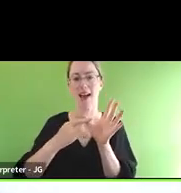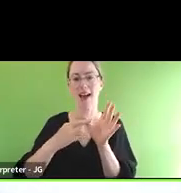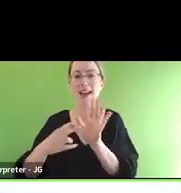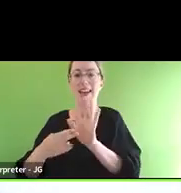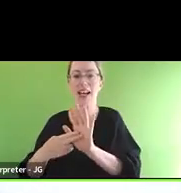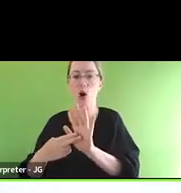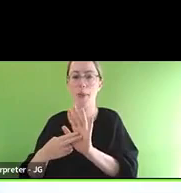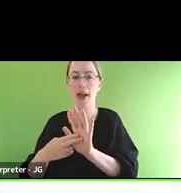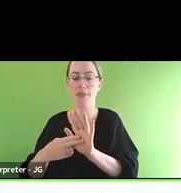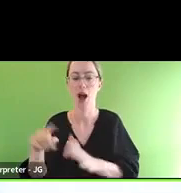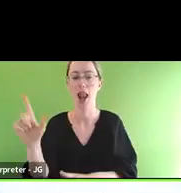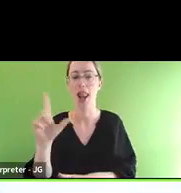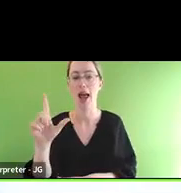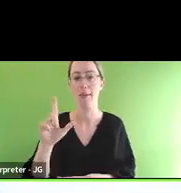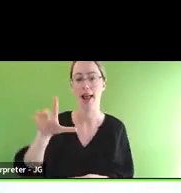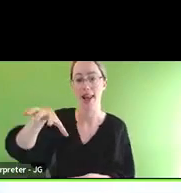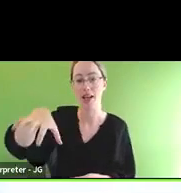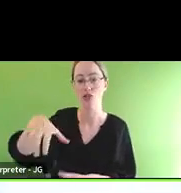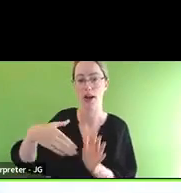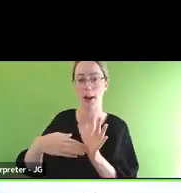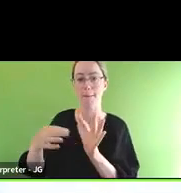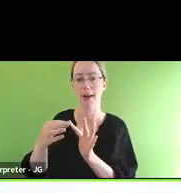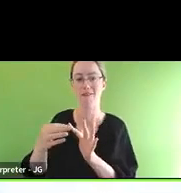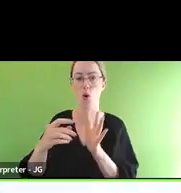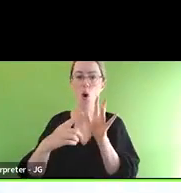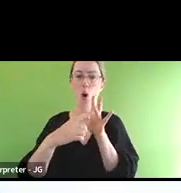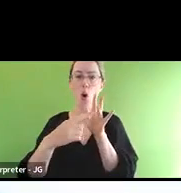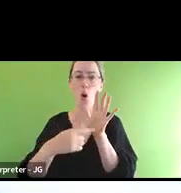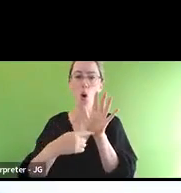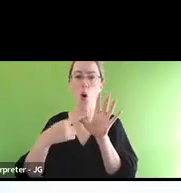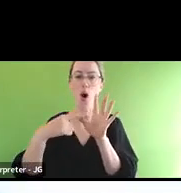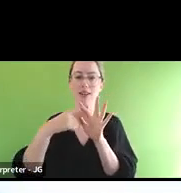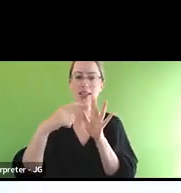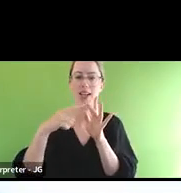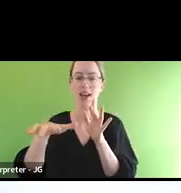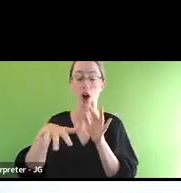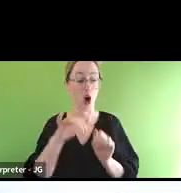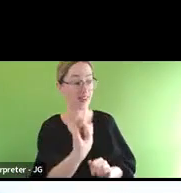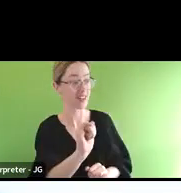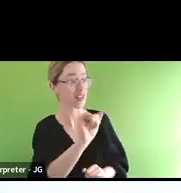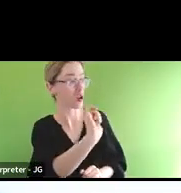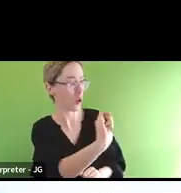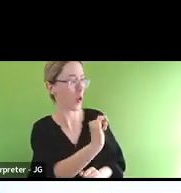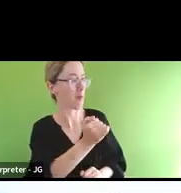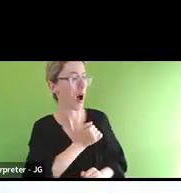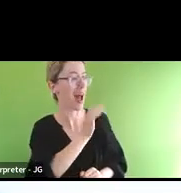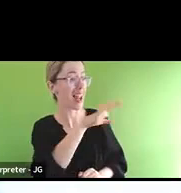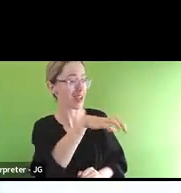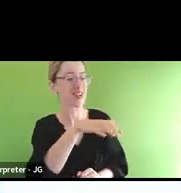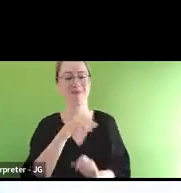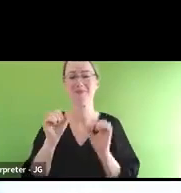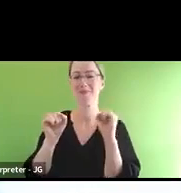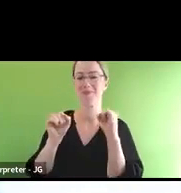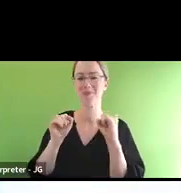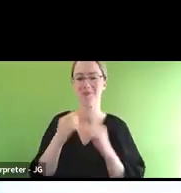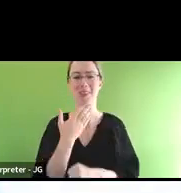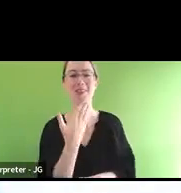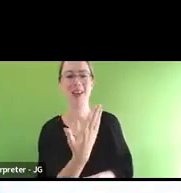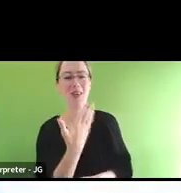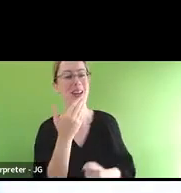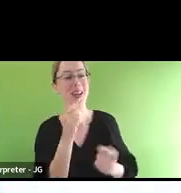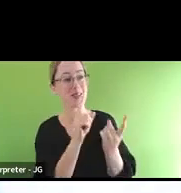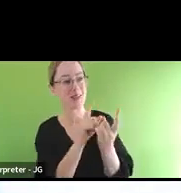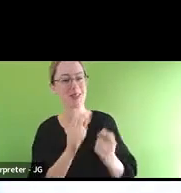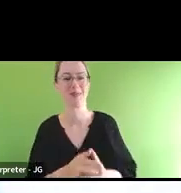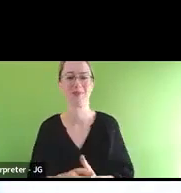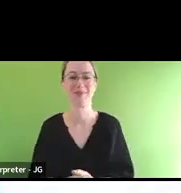electorate Labour MP for the Otaki electorate. Yes, you're my electorate. Yes, that's right. Great. Thank you, Teresa. Nice to meet